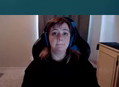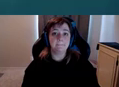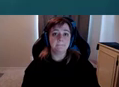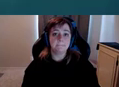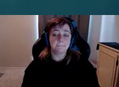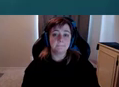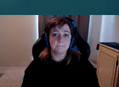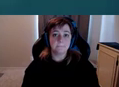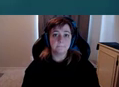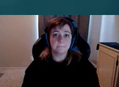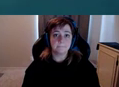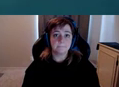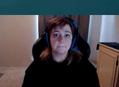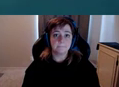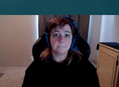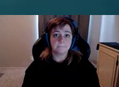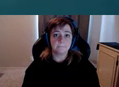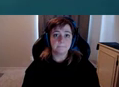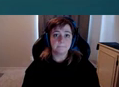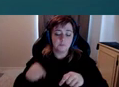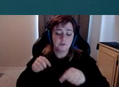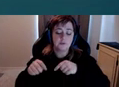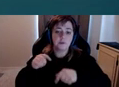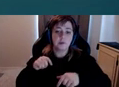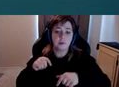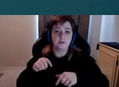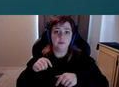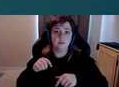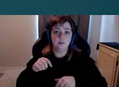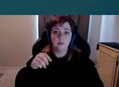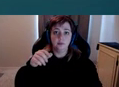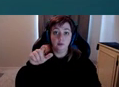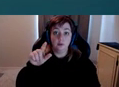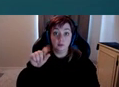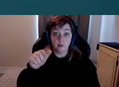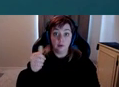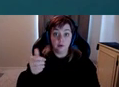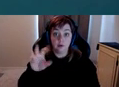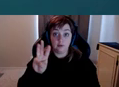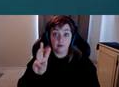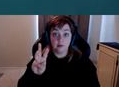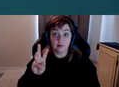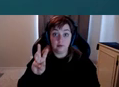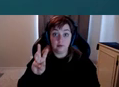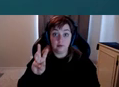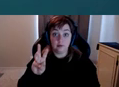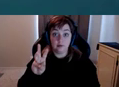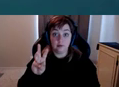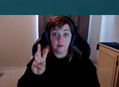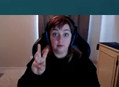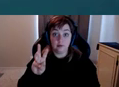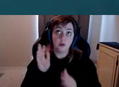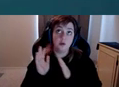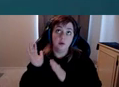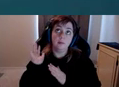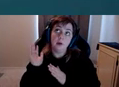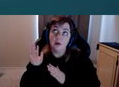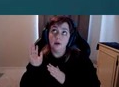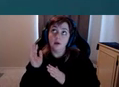I go back to, let's look at the 2016 election. I look back at a lot of my friends, including my husband,